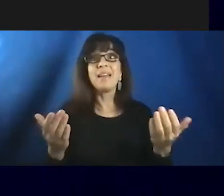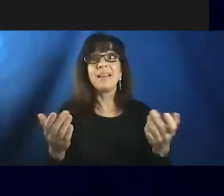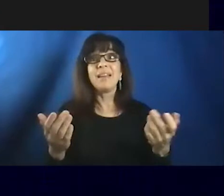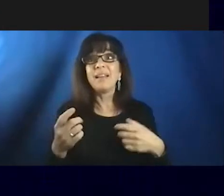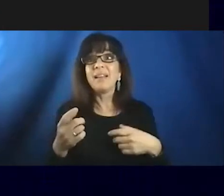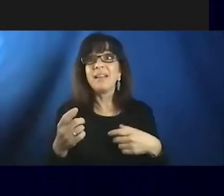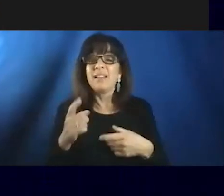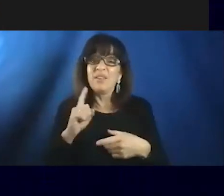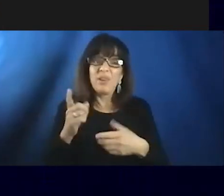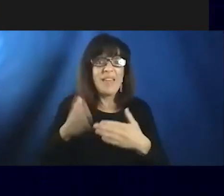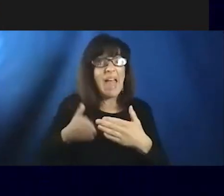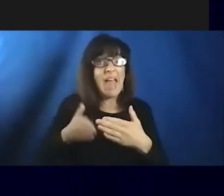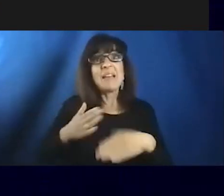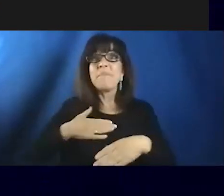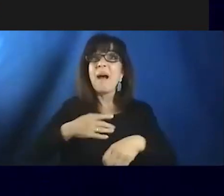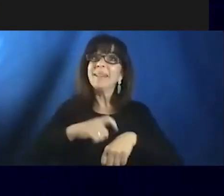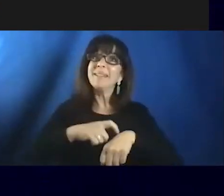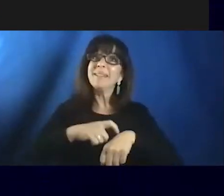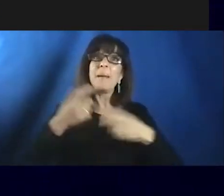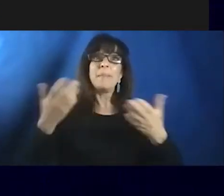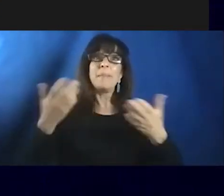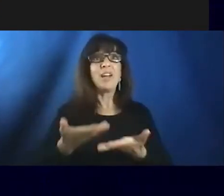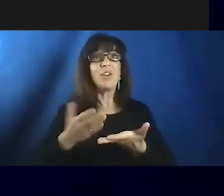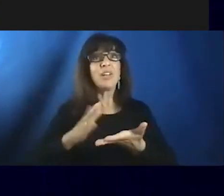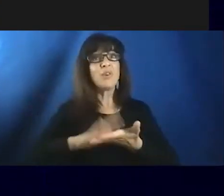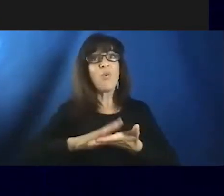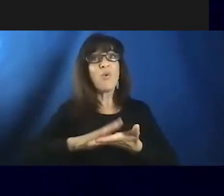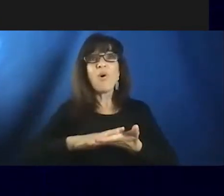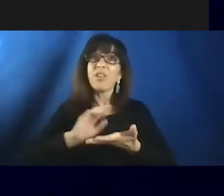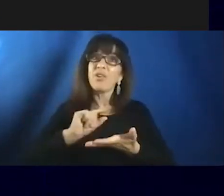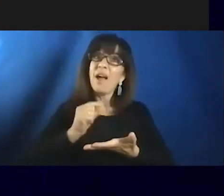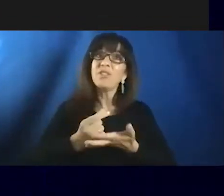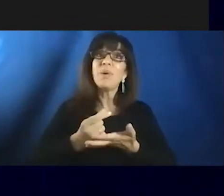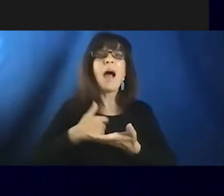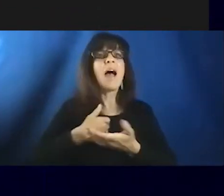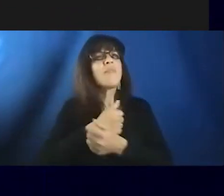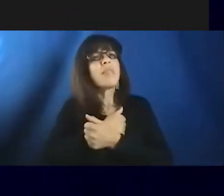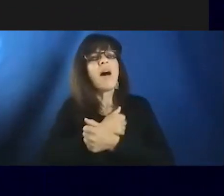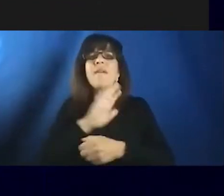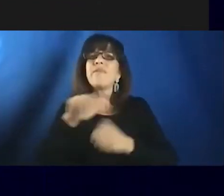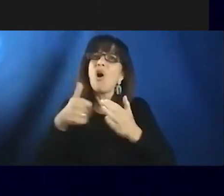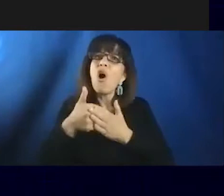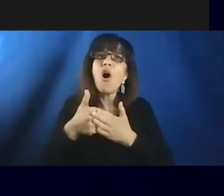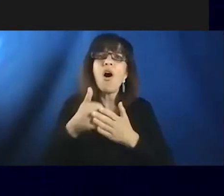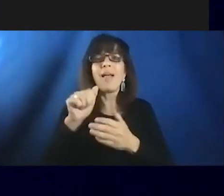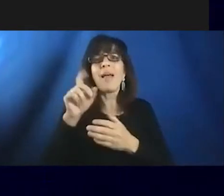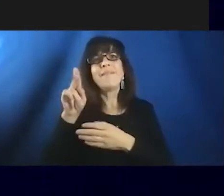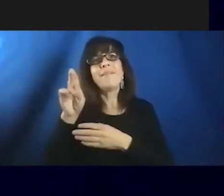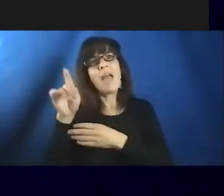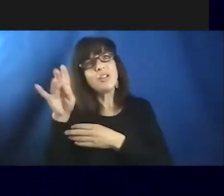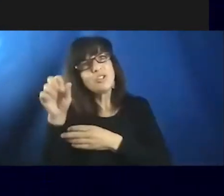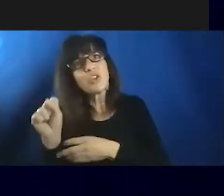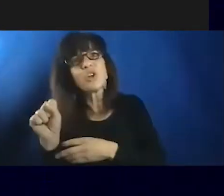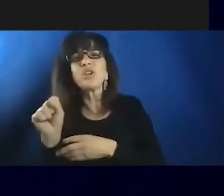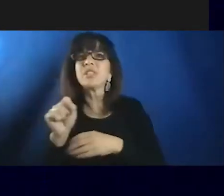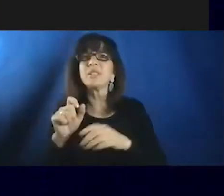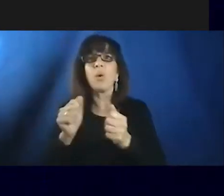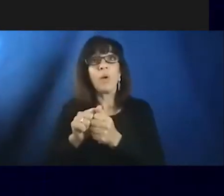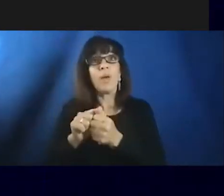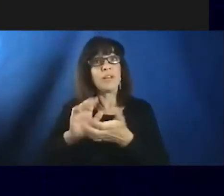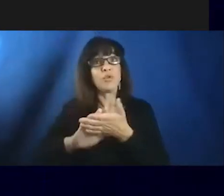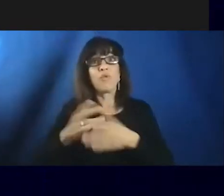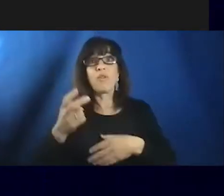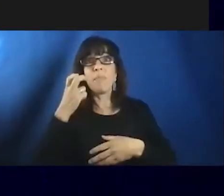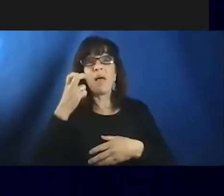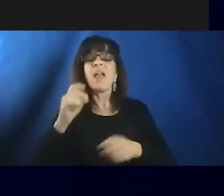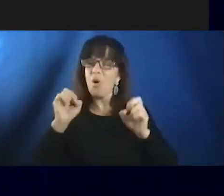of my time in school, and I've loved all the adventures I've gone on with the School for the Blind. So I was like, okay,